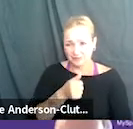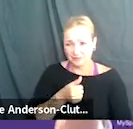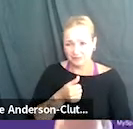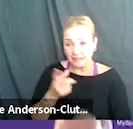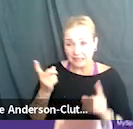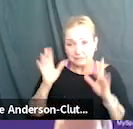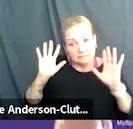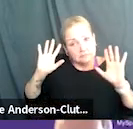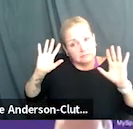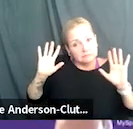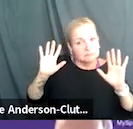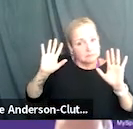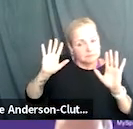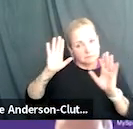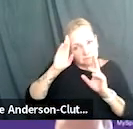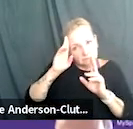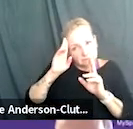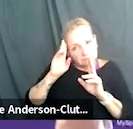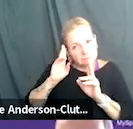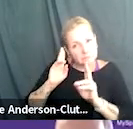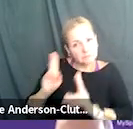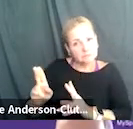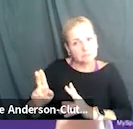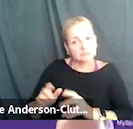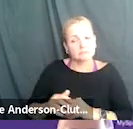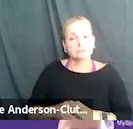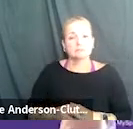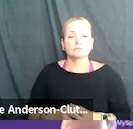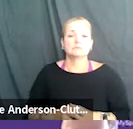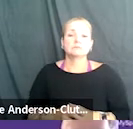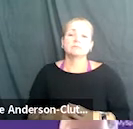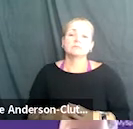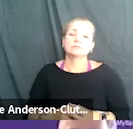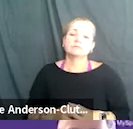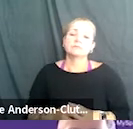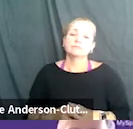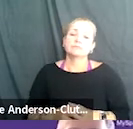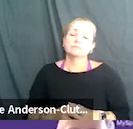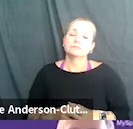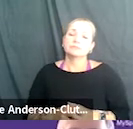felt that they were concerned about giving him too many medicines, understandably.